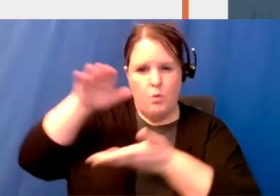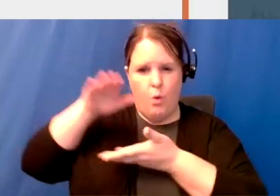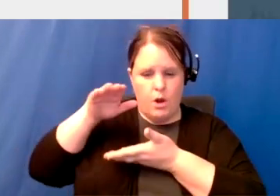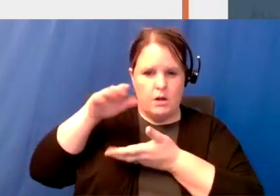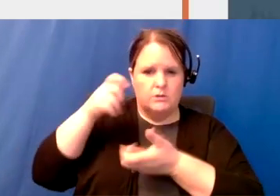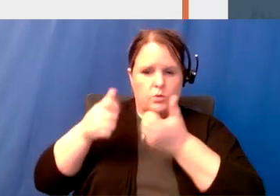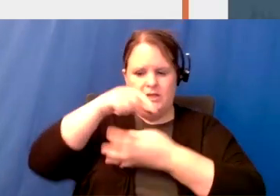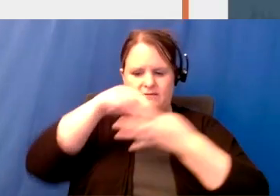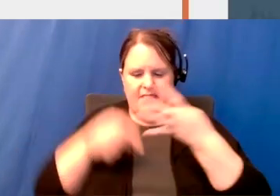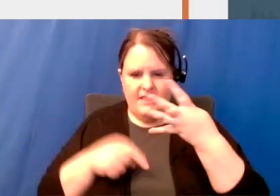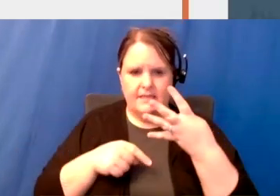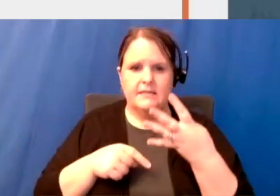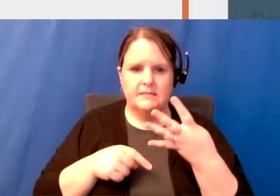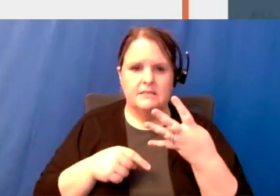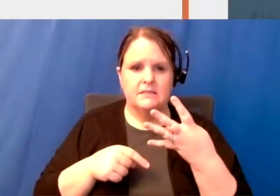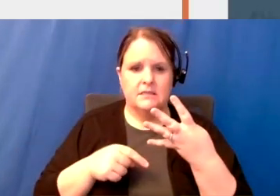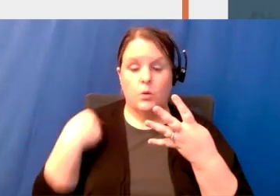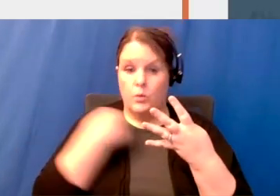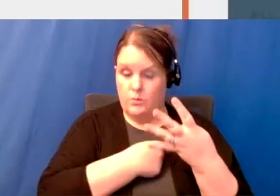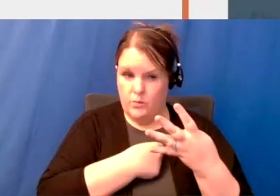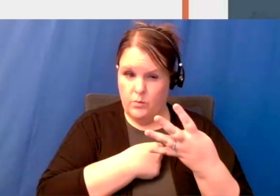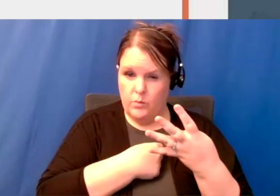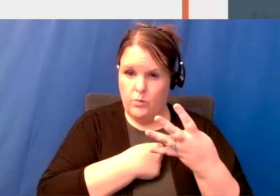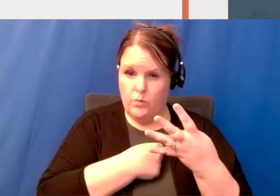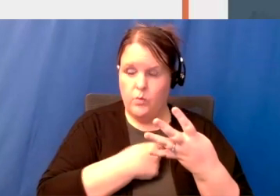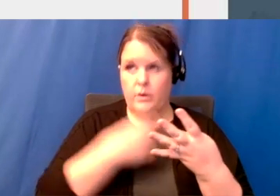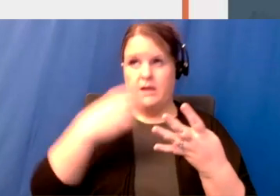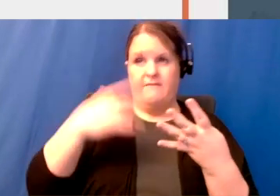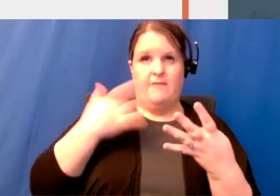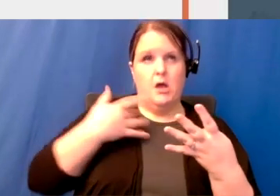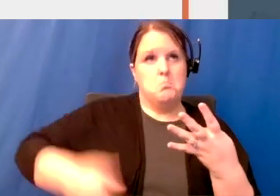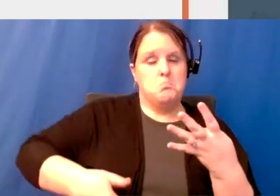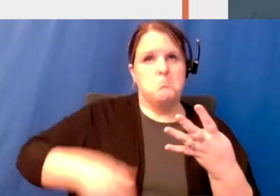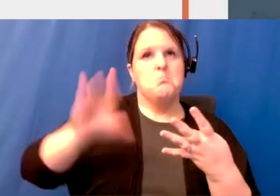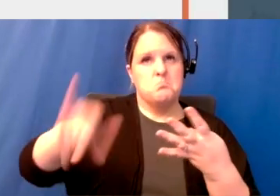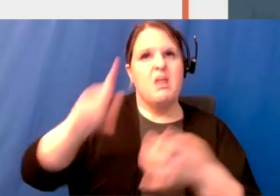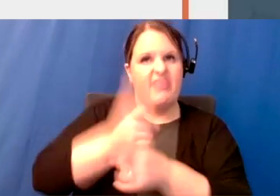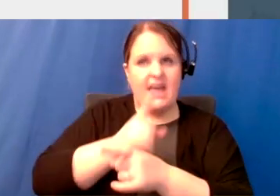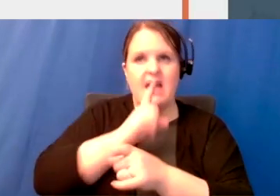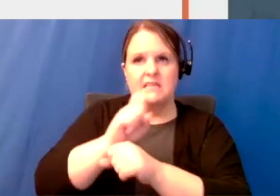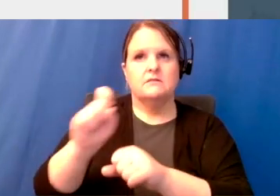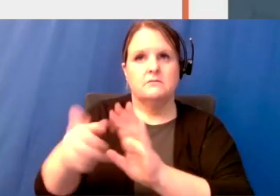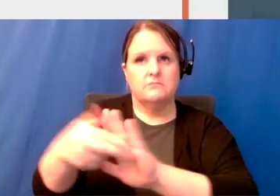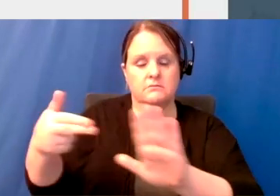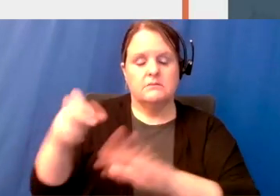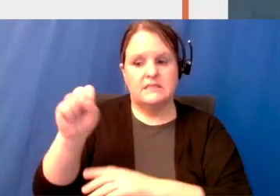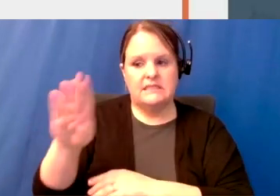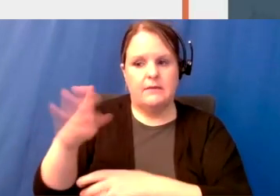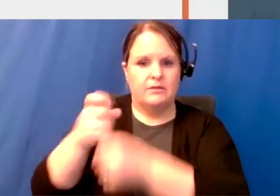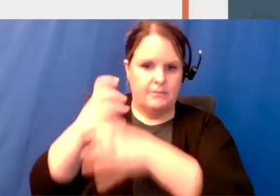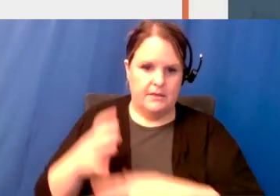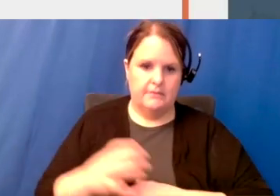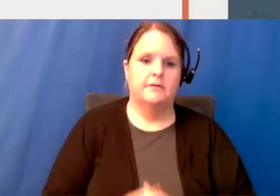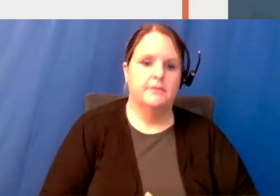these options would we get the inclination that the entity is a subrecipient? Yeah, if you want to